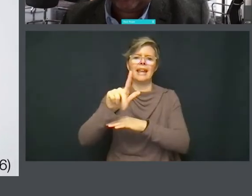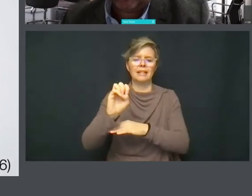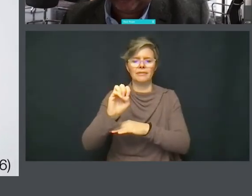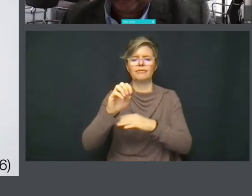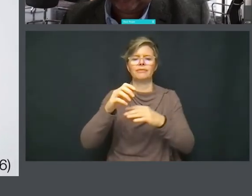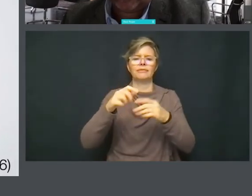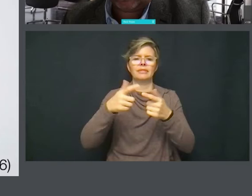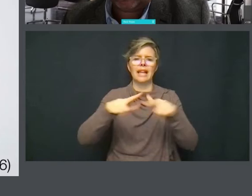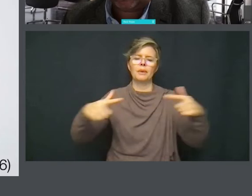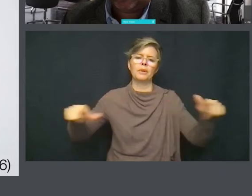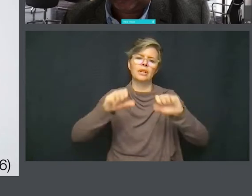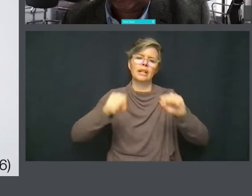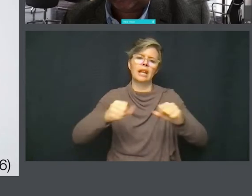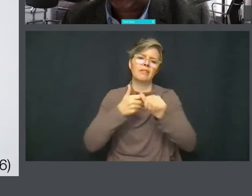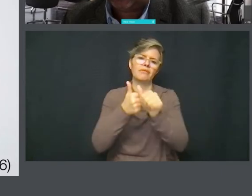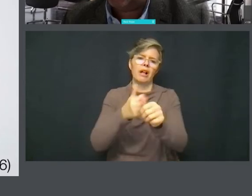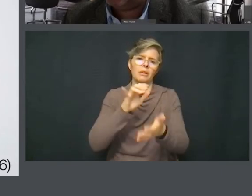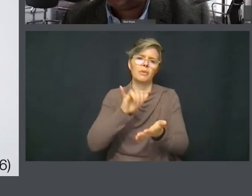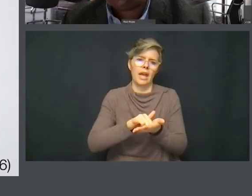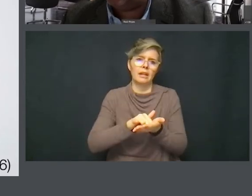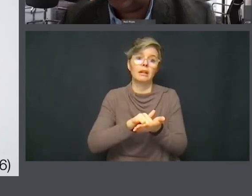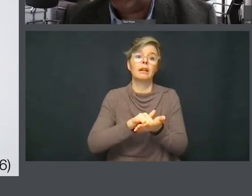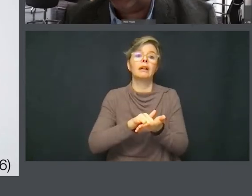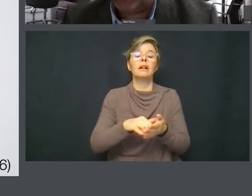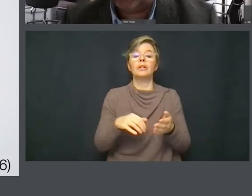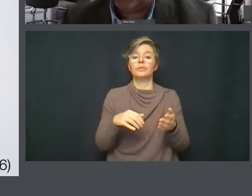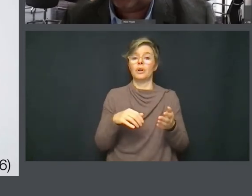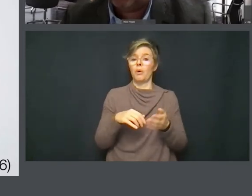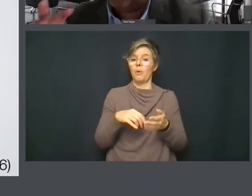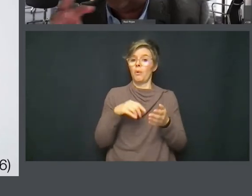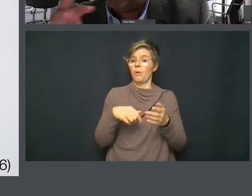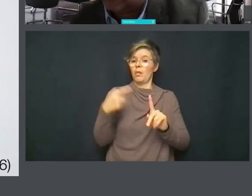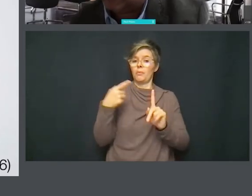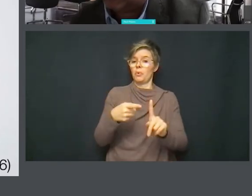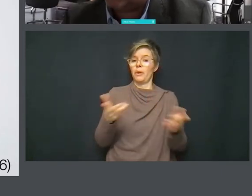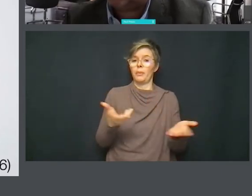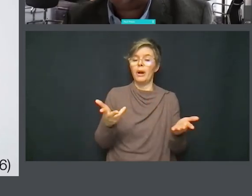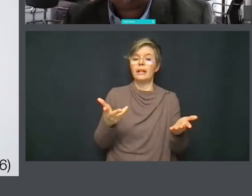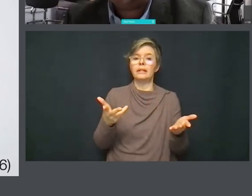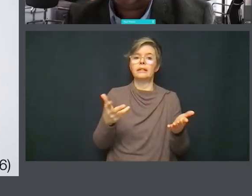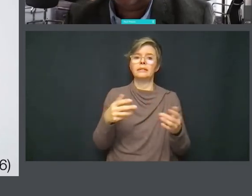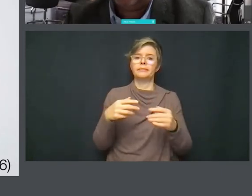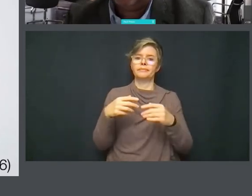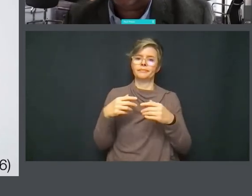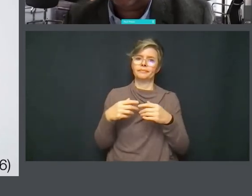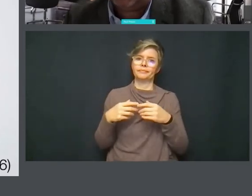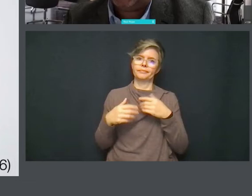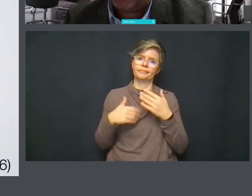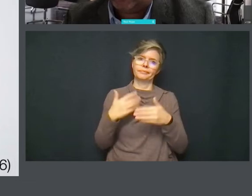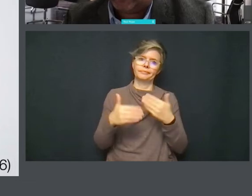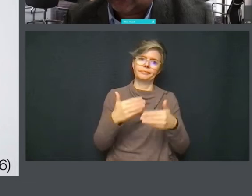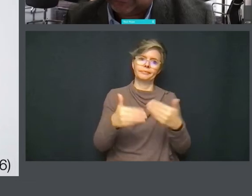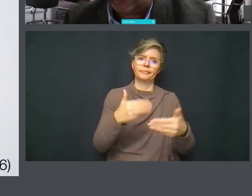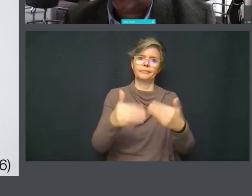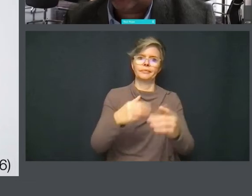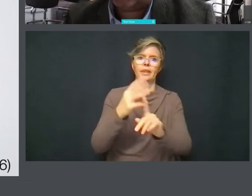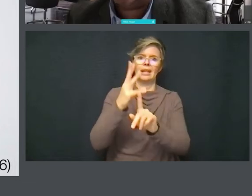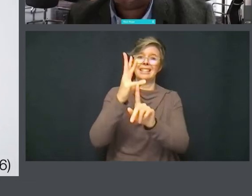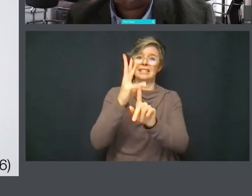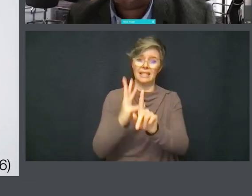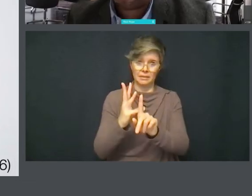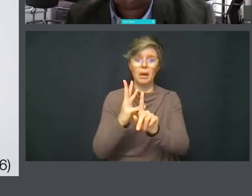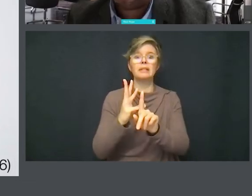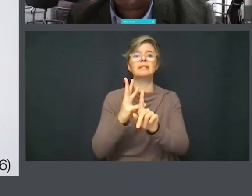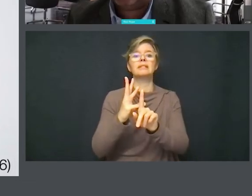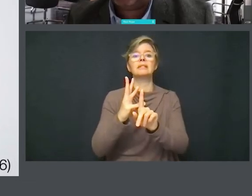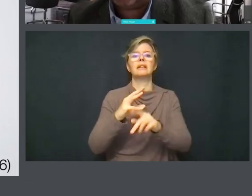So at around 6 months, infants kind of really begin to focus on these native language only sounds. And